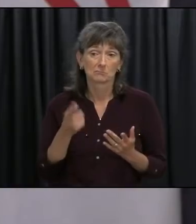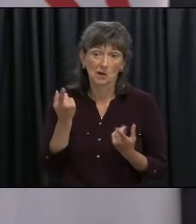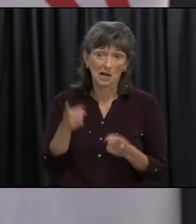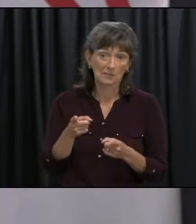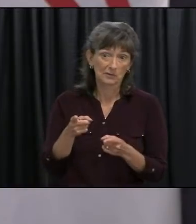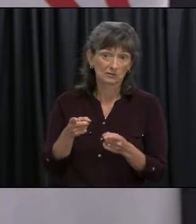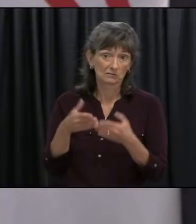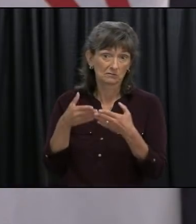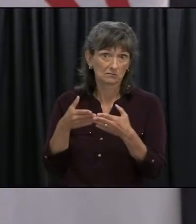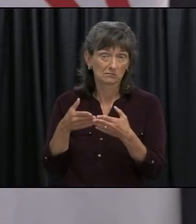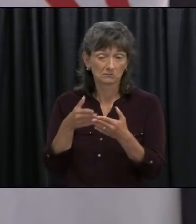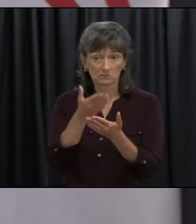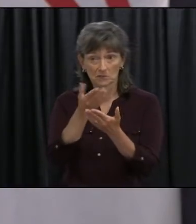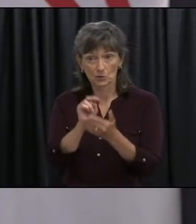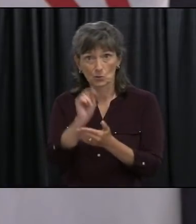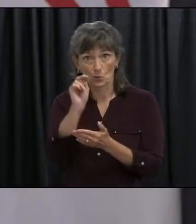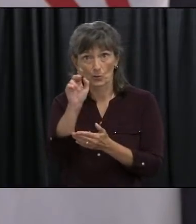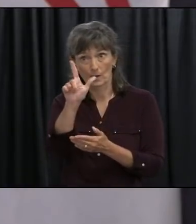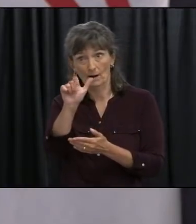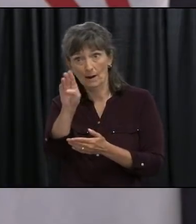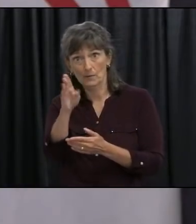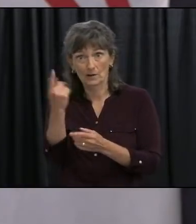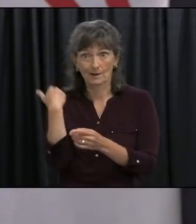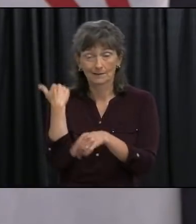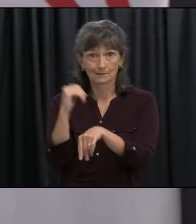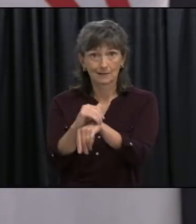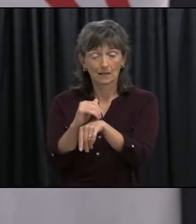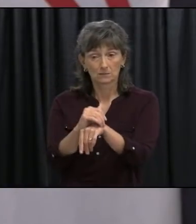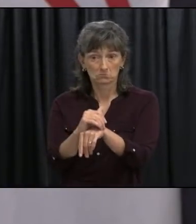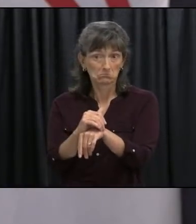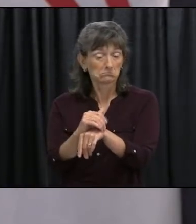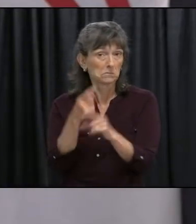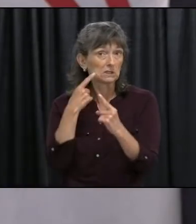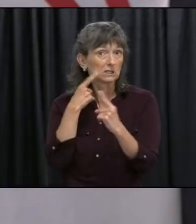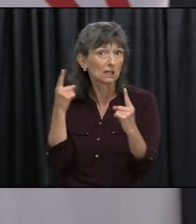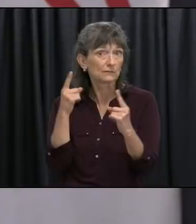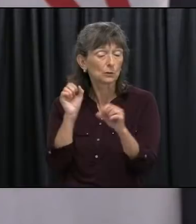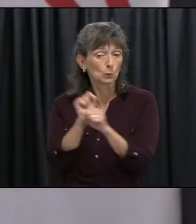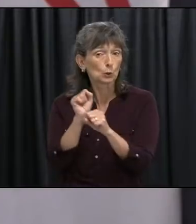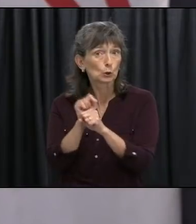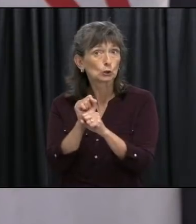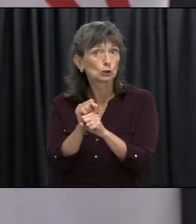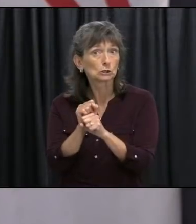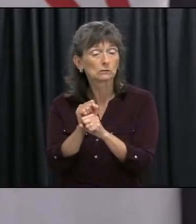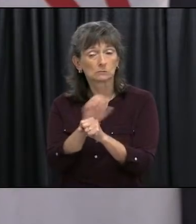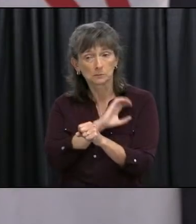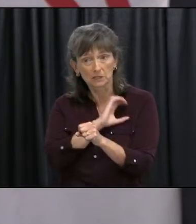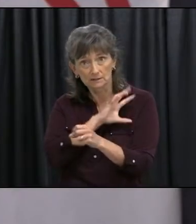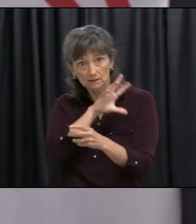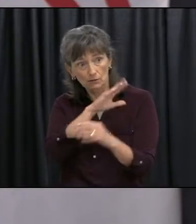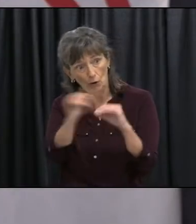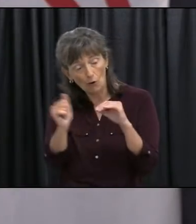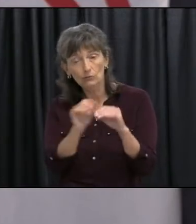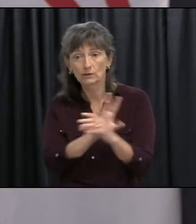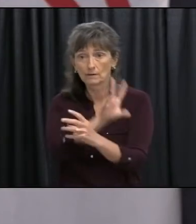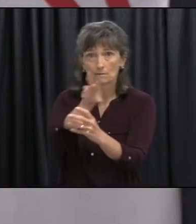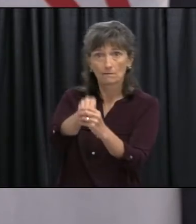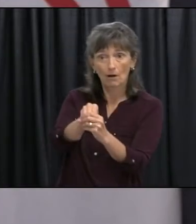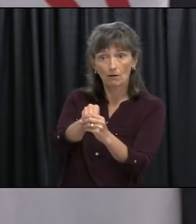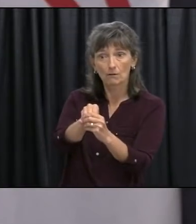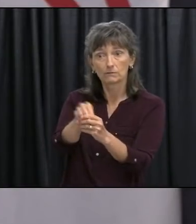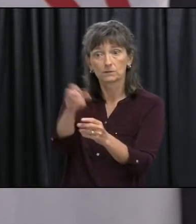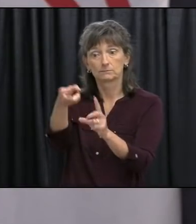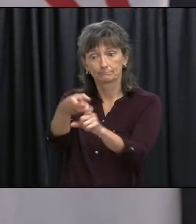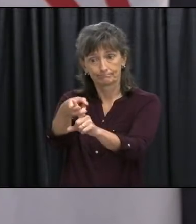have worked. The RCMP got involved, as they should in this particular case, and they were taken to Happy Valley Goose Bay, where the investigation has been